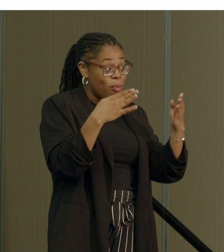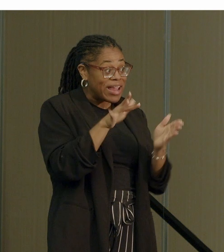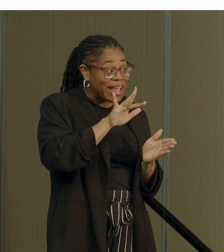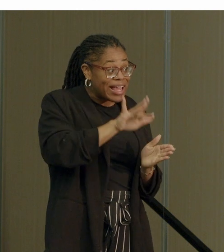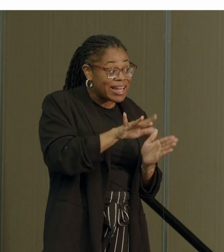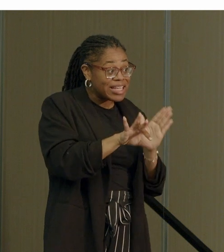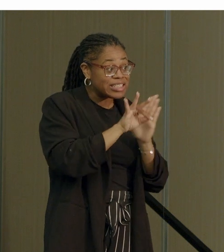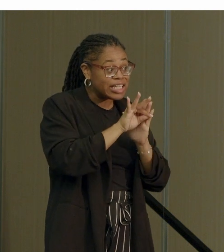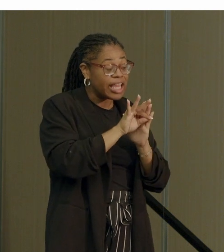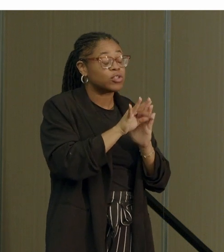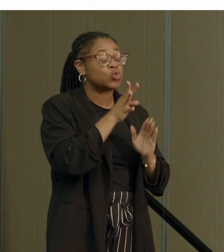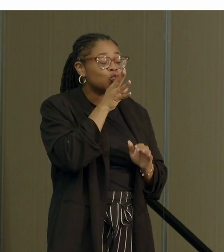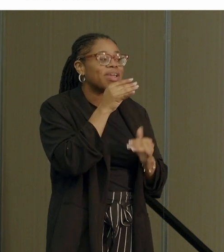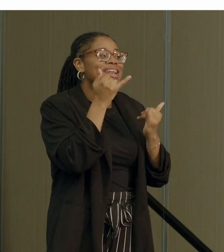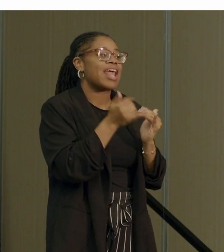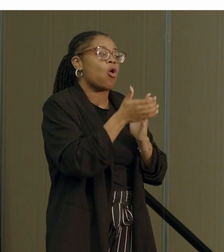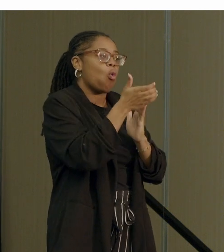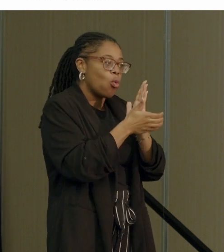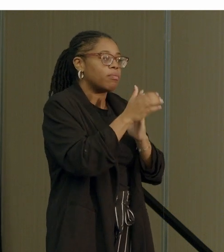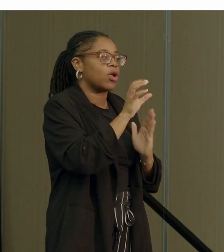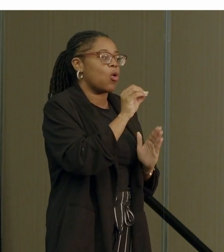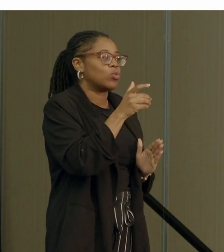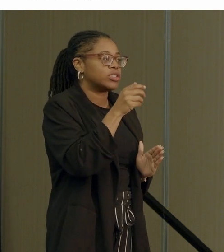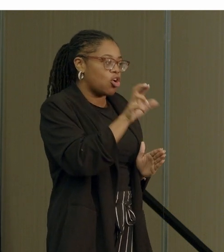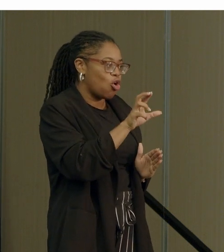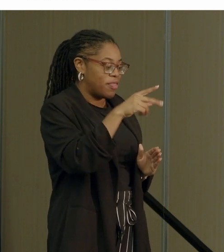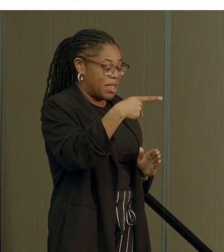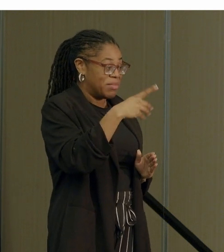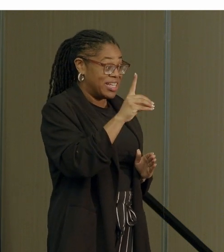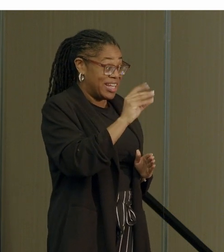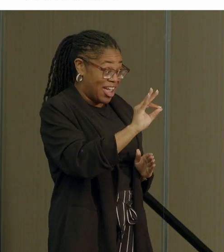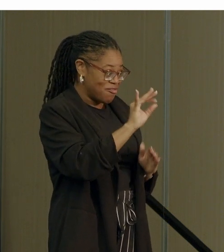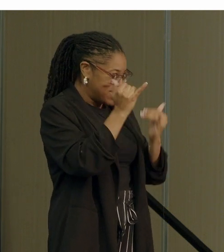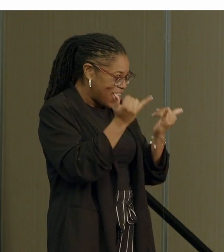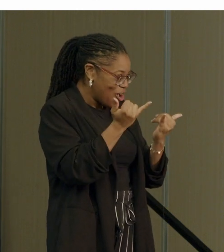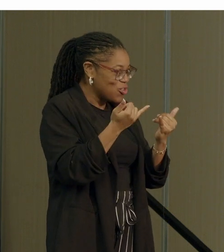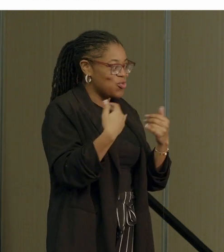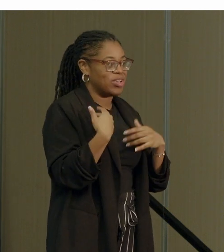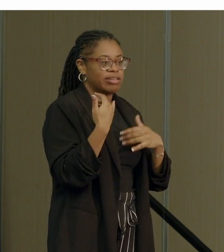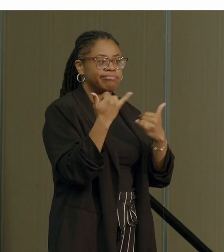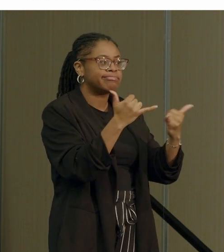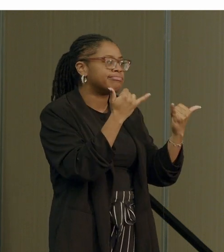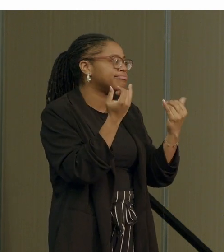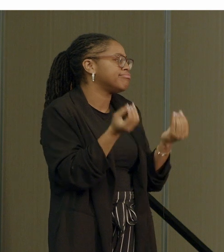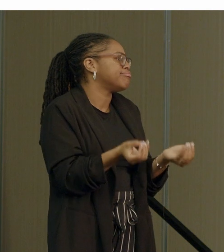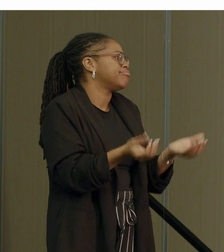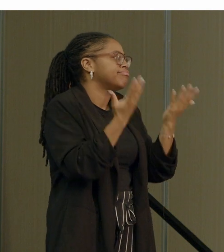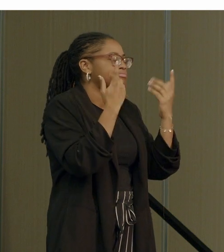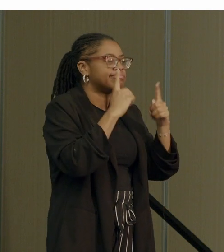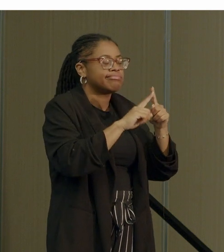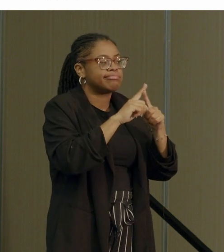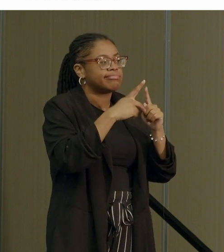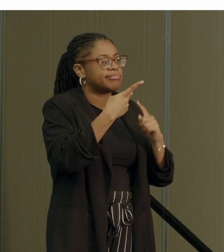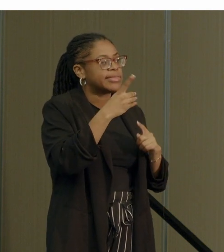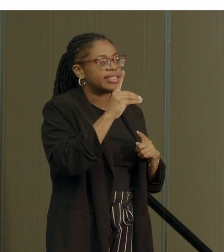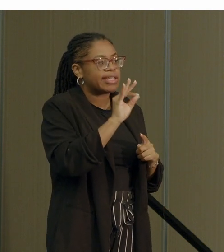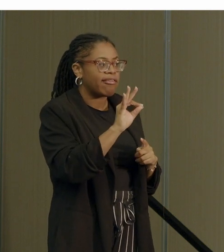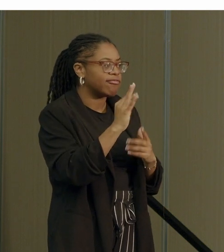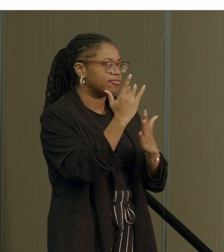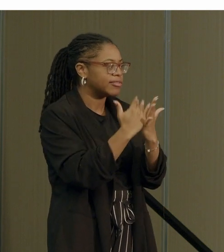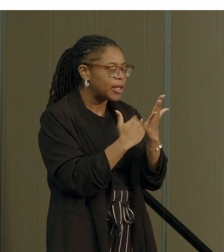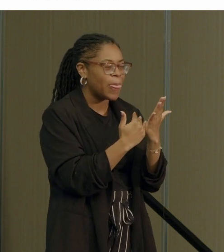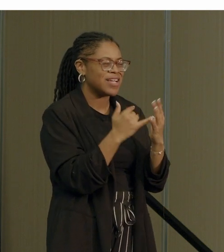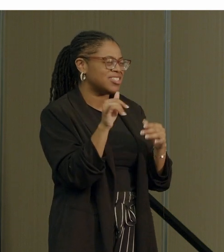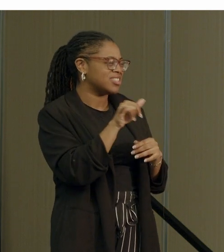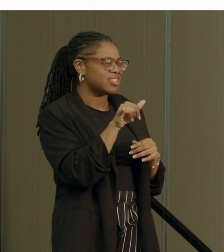we will automatically OCR that PDF so you can play the billions of PDFs that are available out there as if they